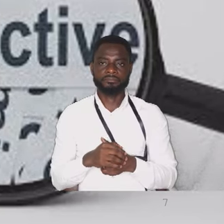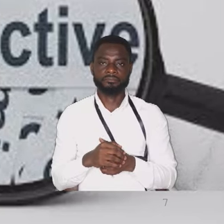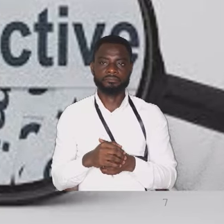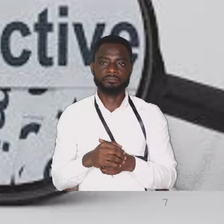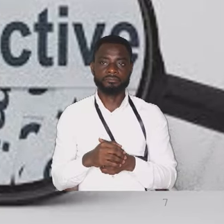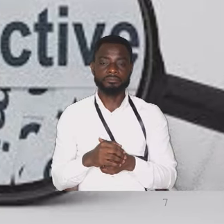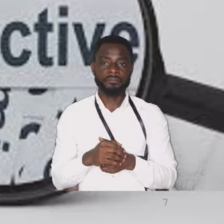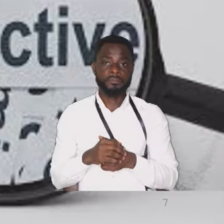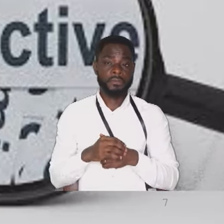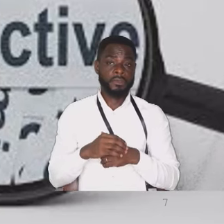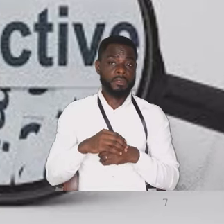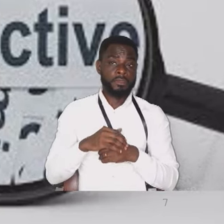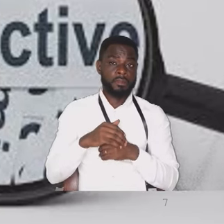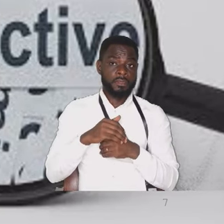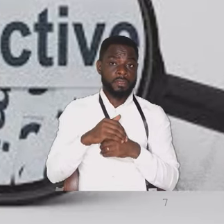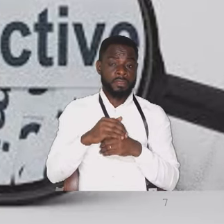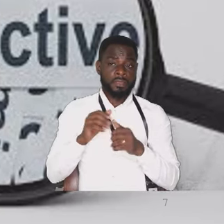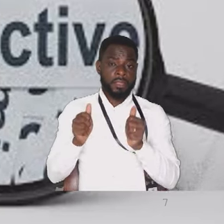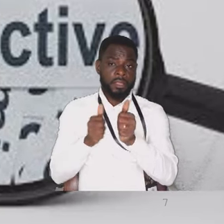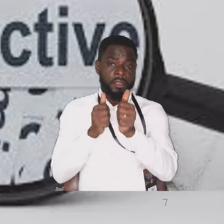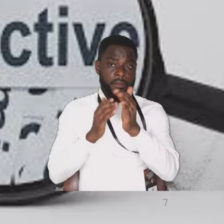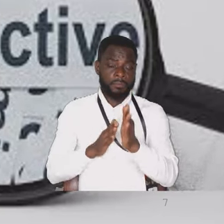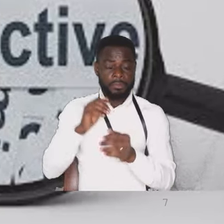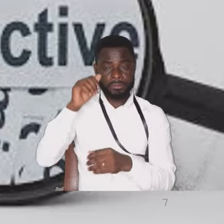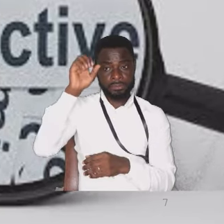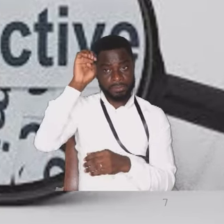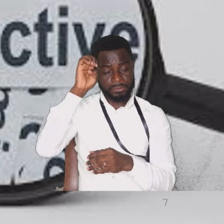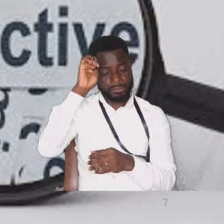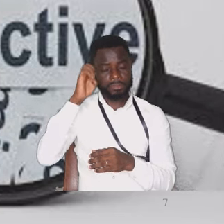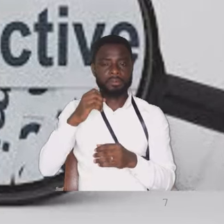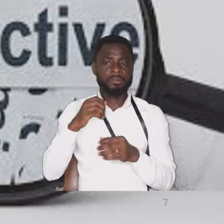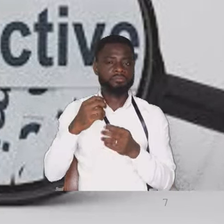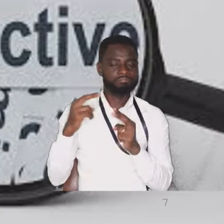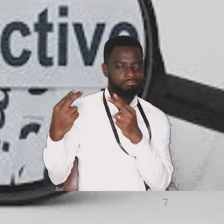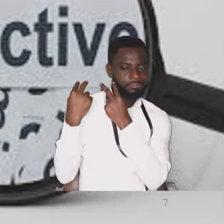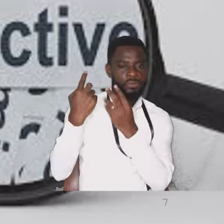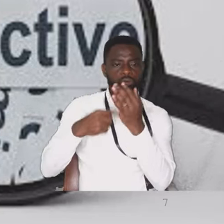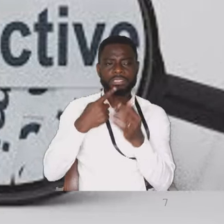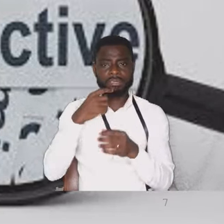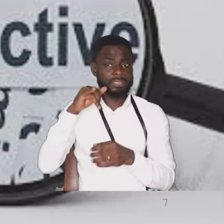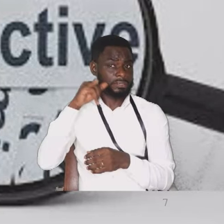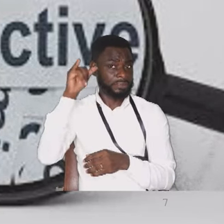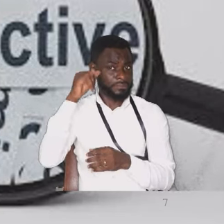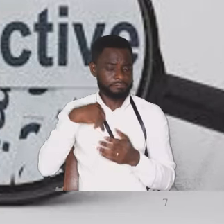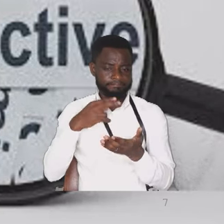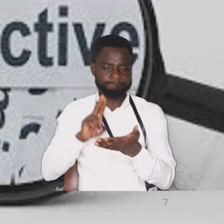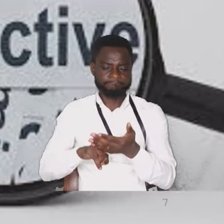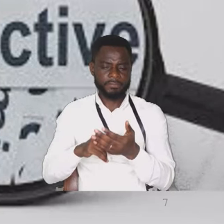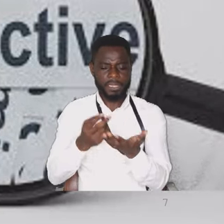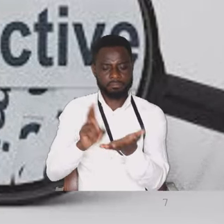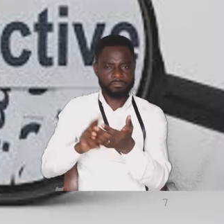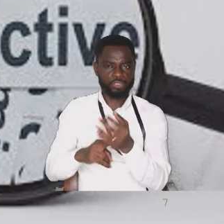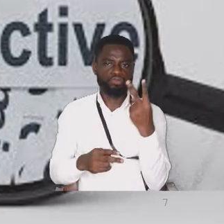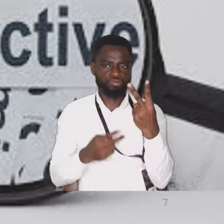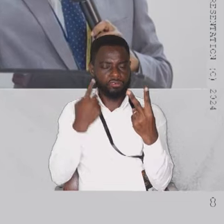Apostle Eric Nyamiche is reflecting on what he said yesterday. I have accepted two for us this